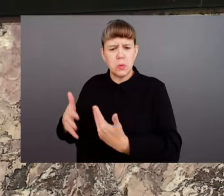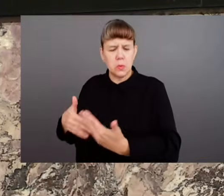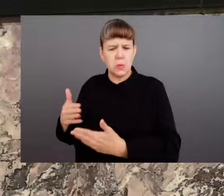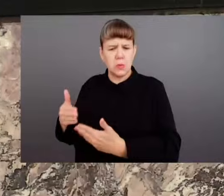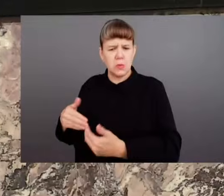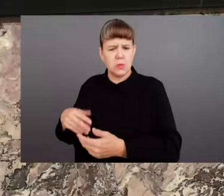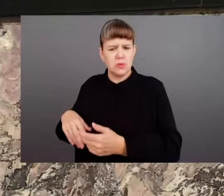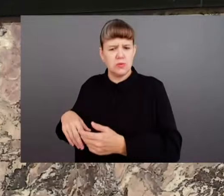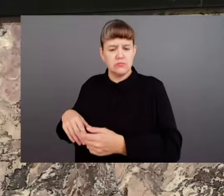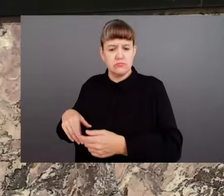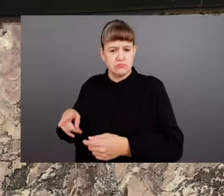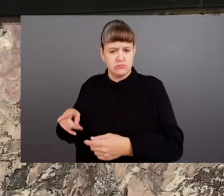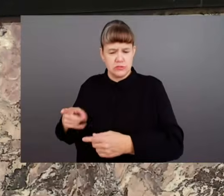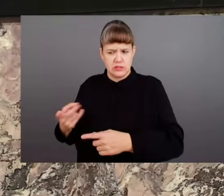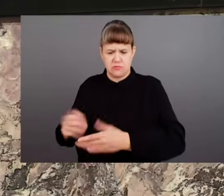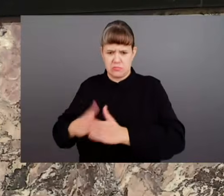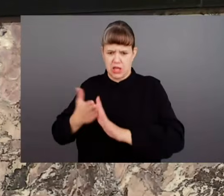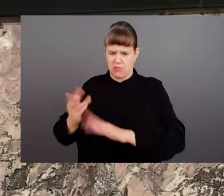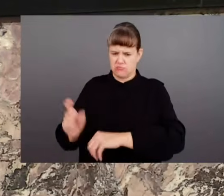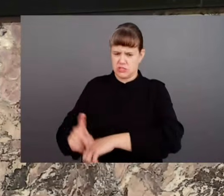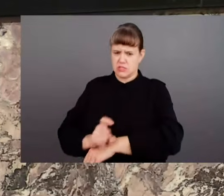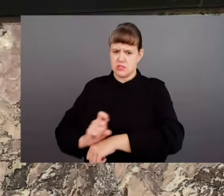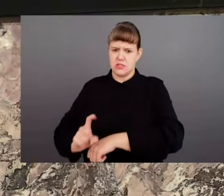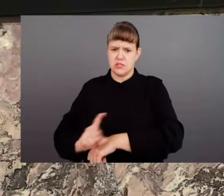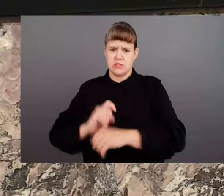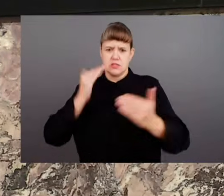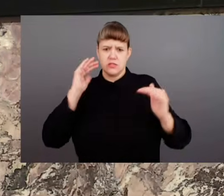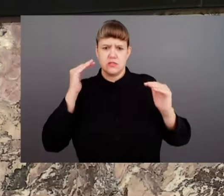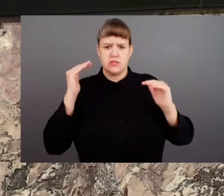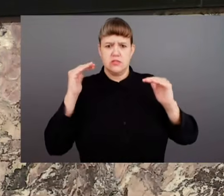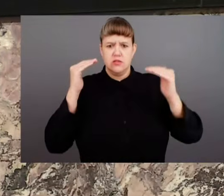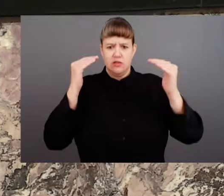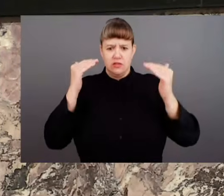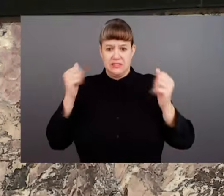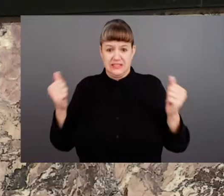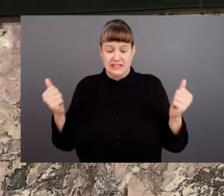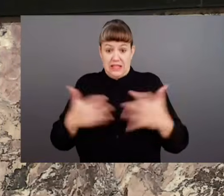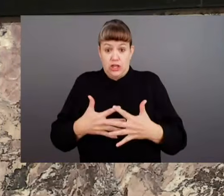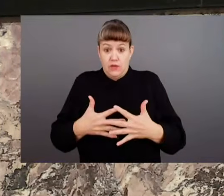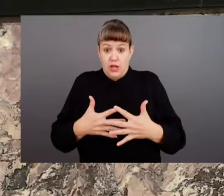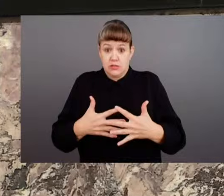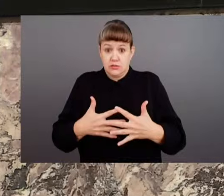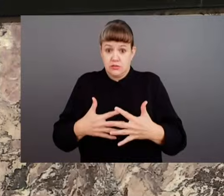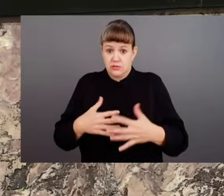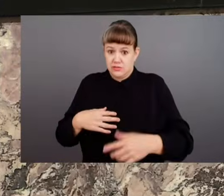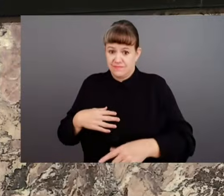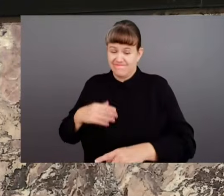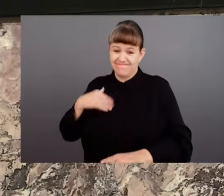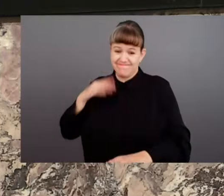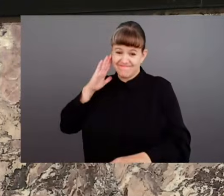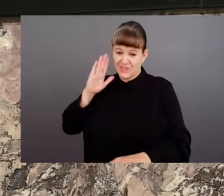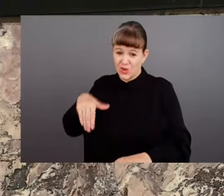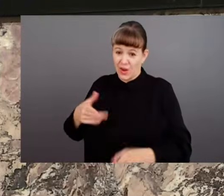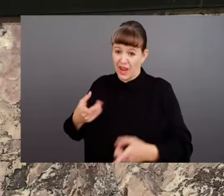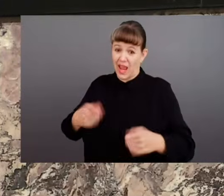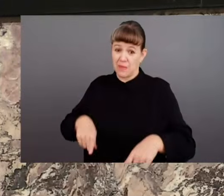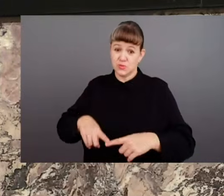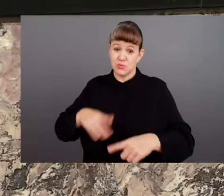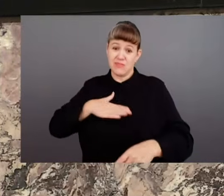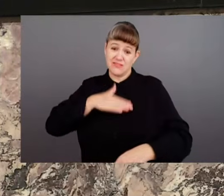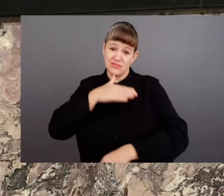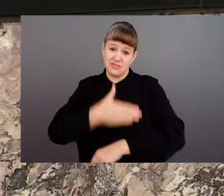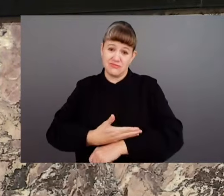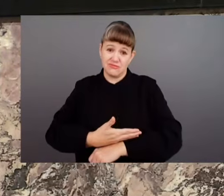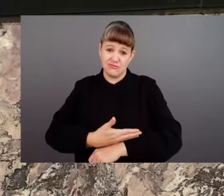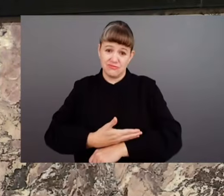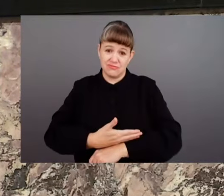I know, because it happened to my daughter. But let me tell you about her cousin. He also had a psychosis the